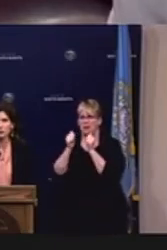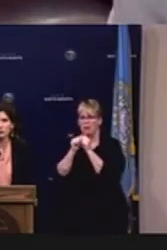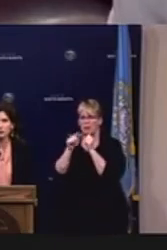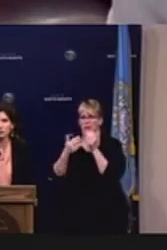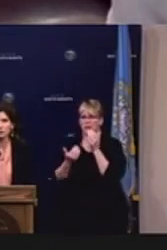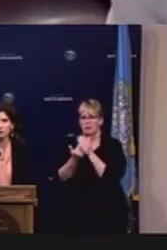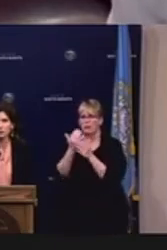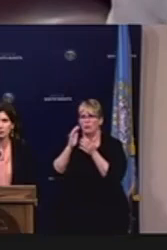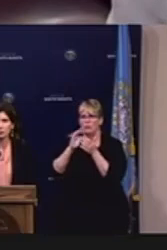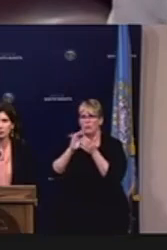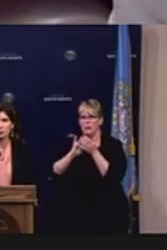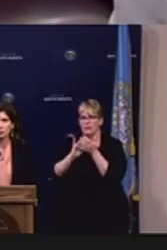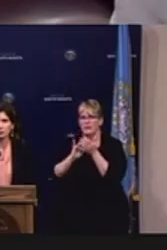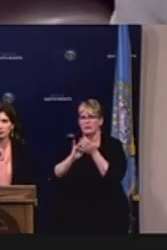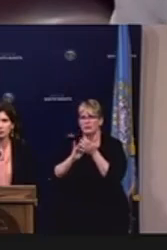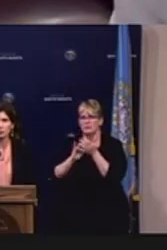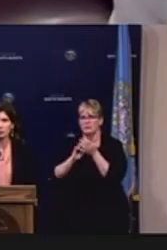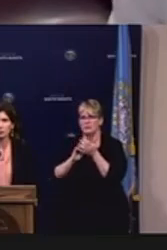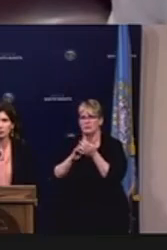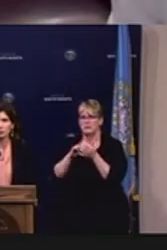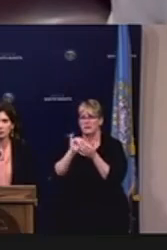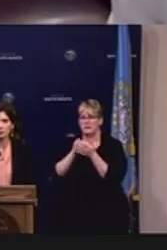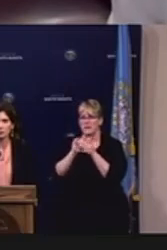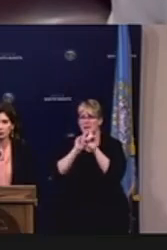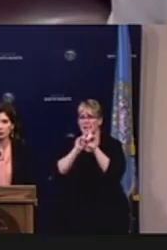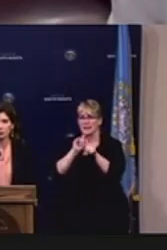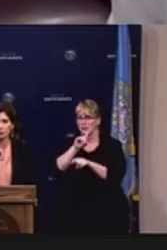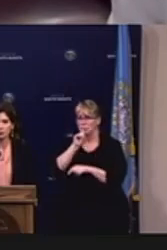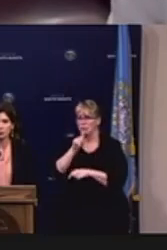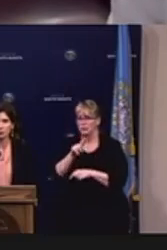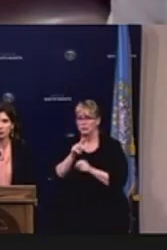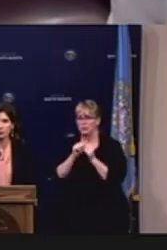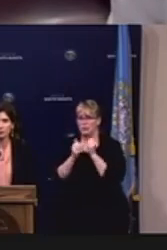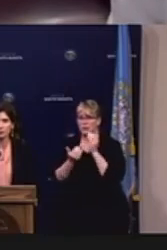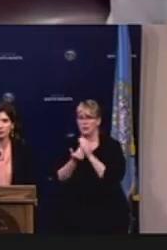or placebo. Does that answer your question?